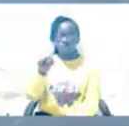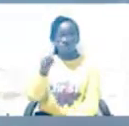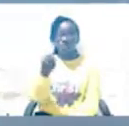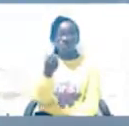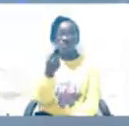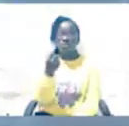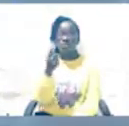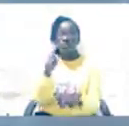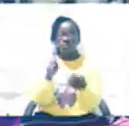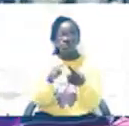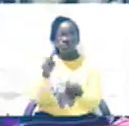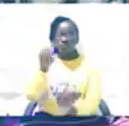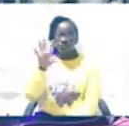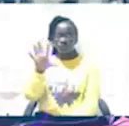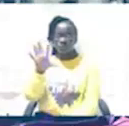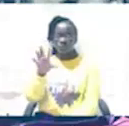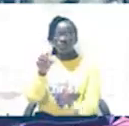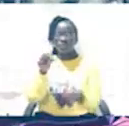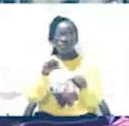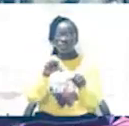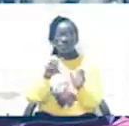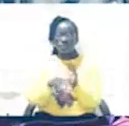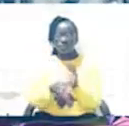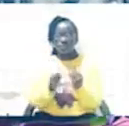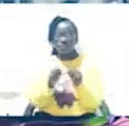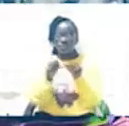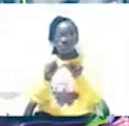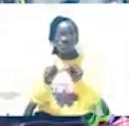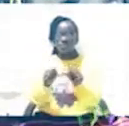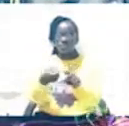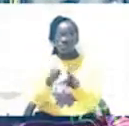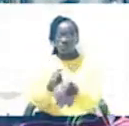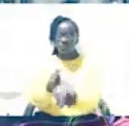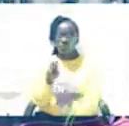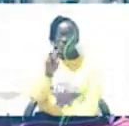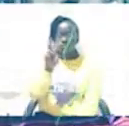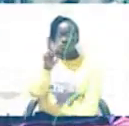to 26. John 11, 1 to 5.